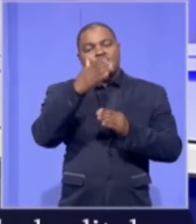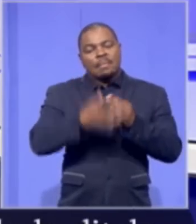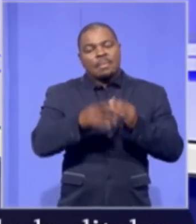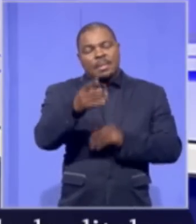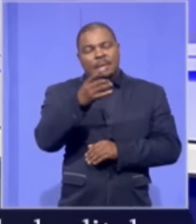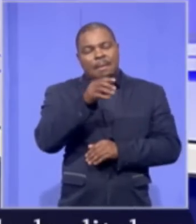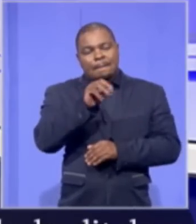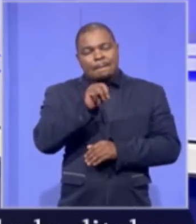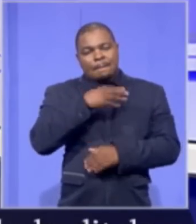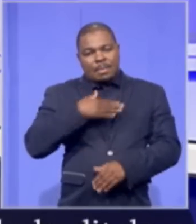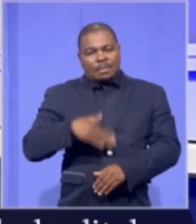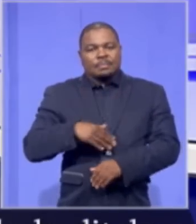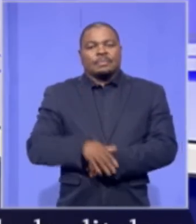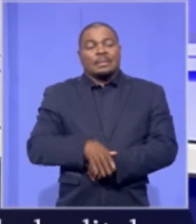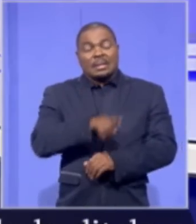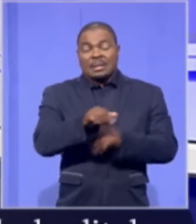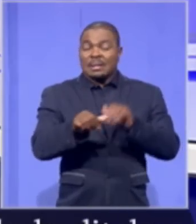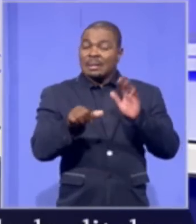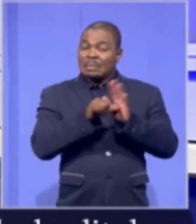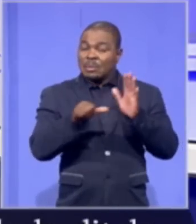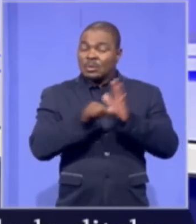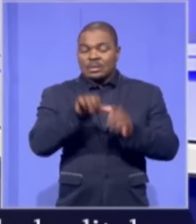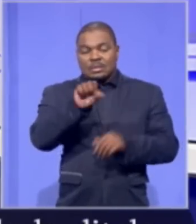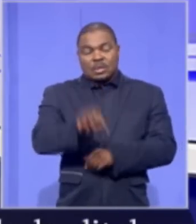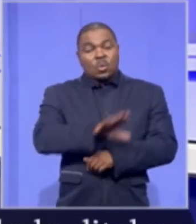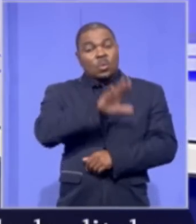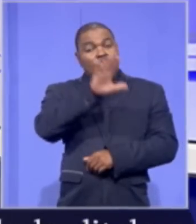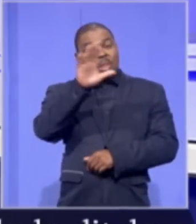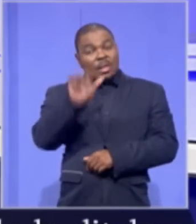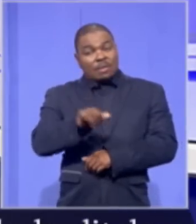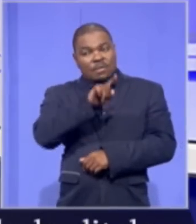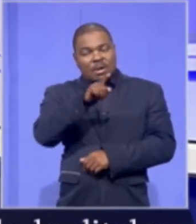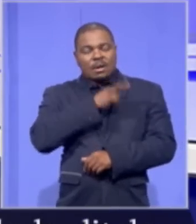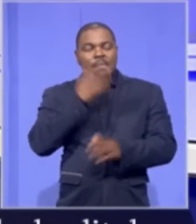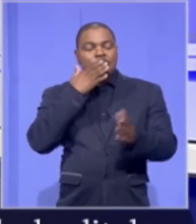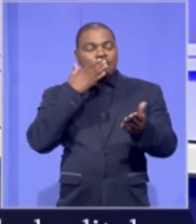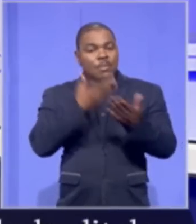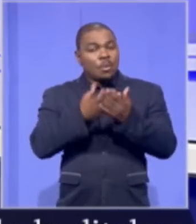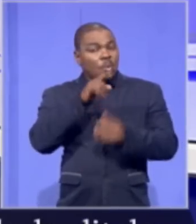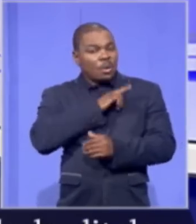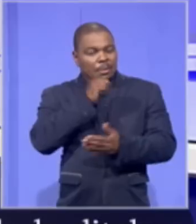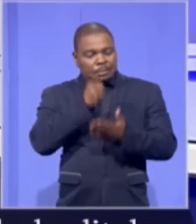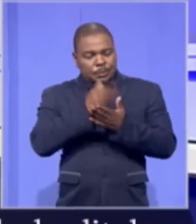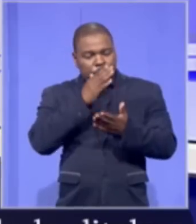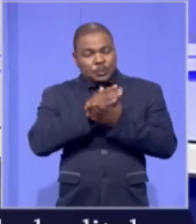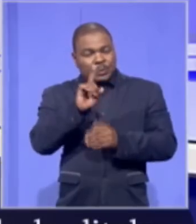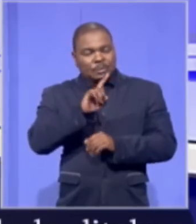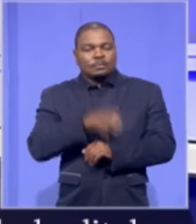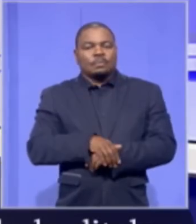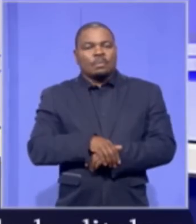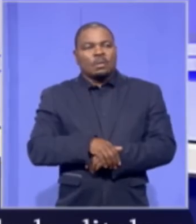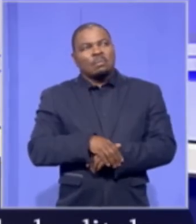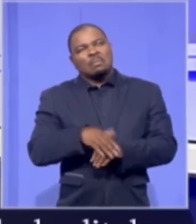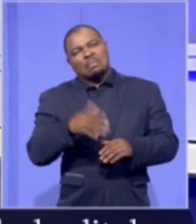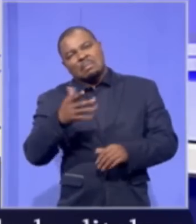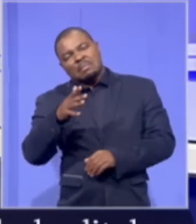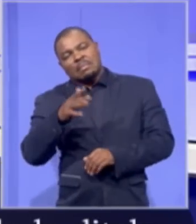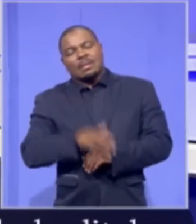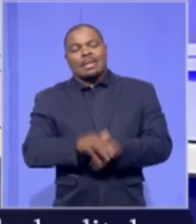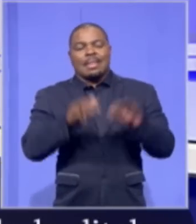manthole. Tšhišinyo ye ke karolo e kgolo ya Afrika Borwa ka maikemišetšo a go kgonthišiša gore batho ba dipersente